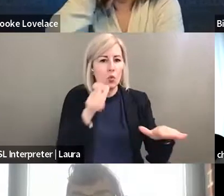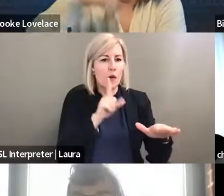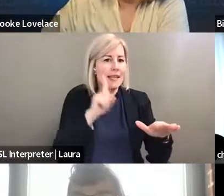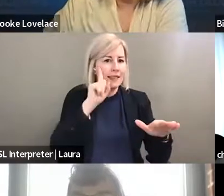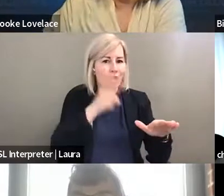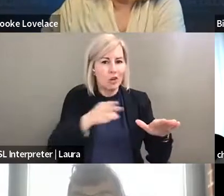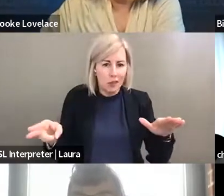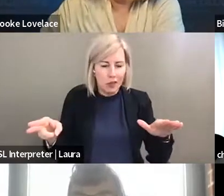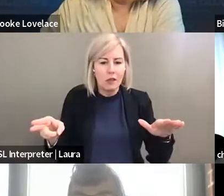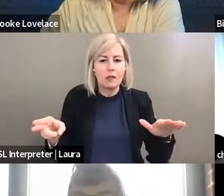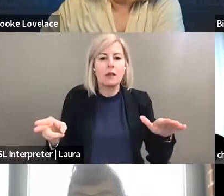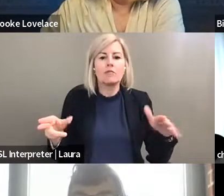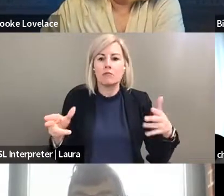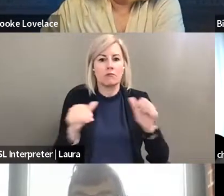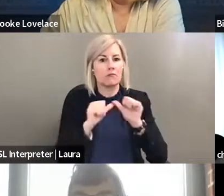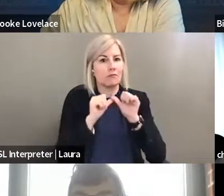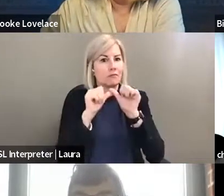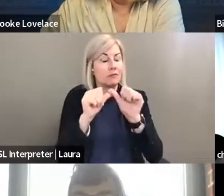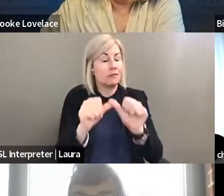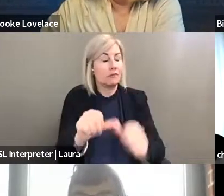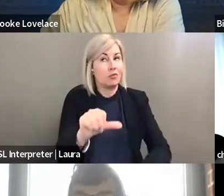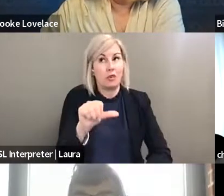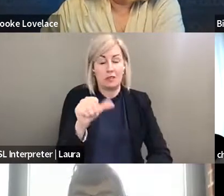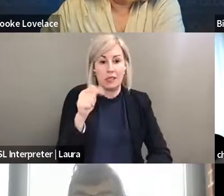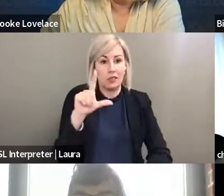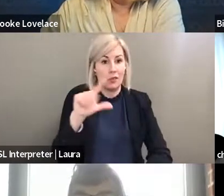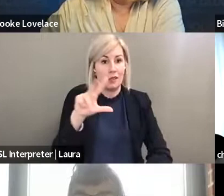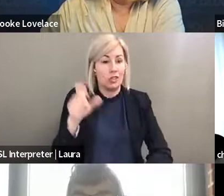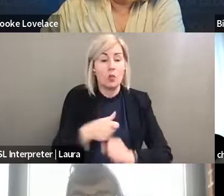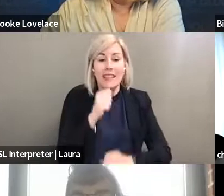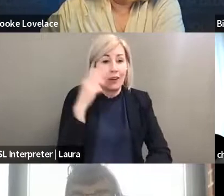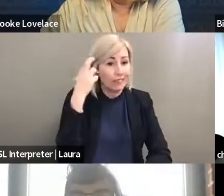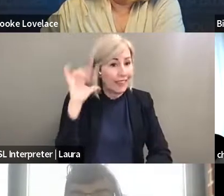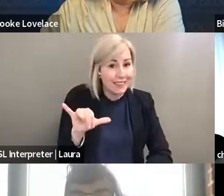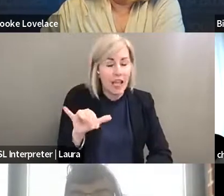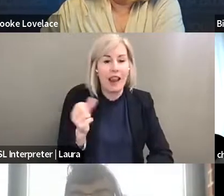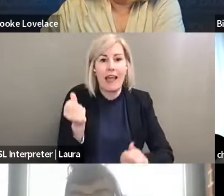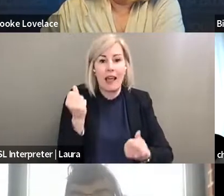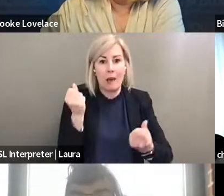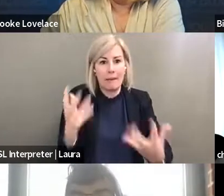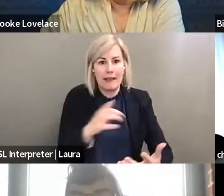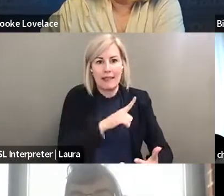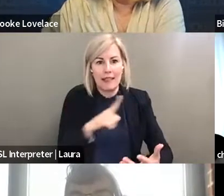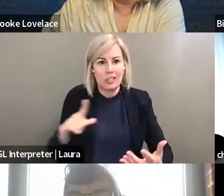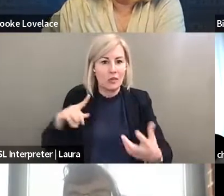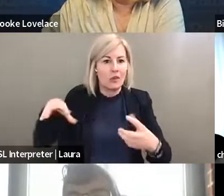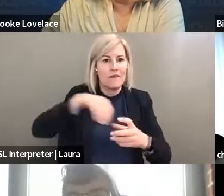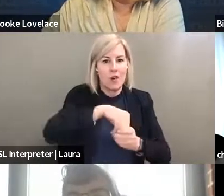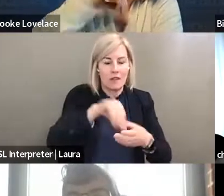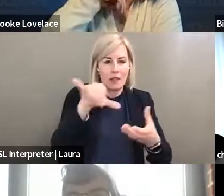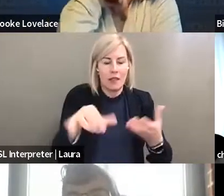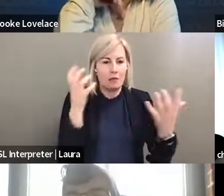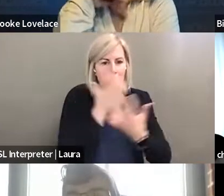hearing had been going on for decades. We didn't realize that and how many legislators were involved in that.